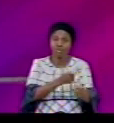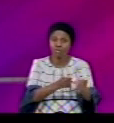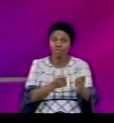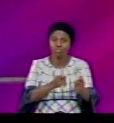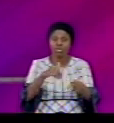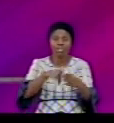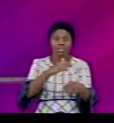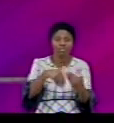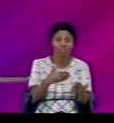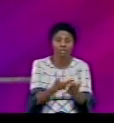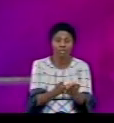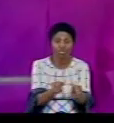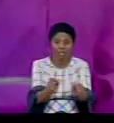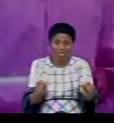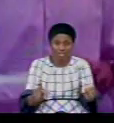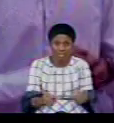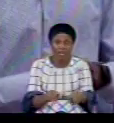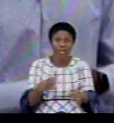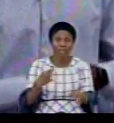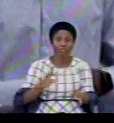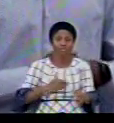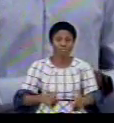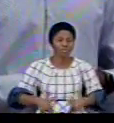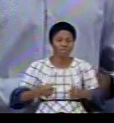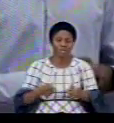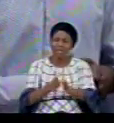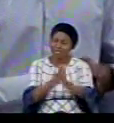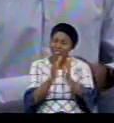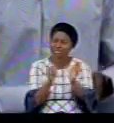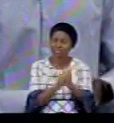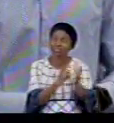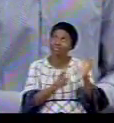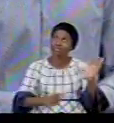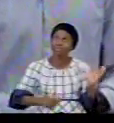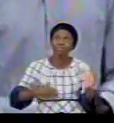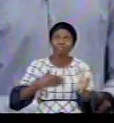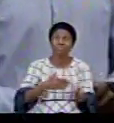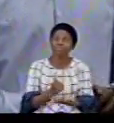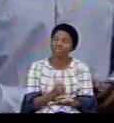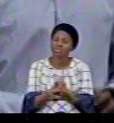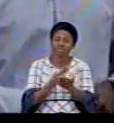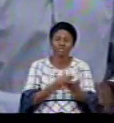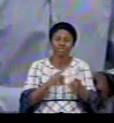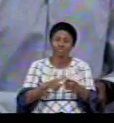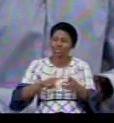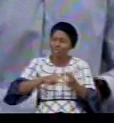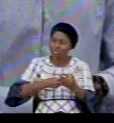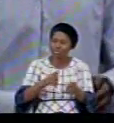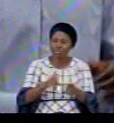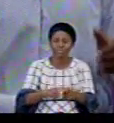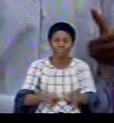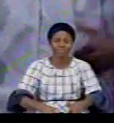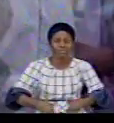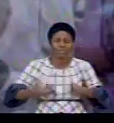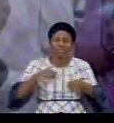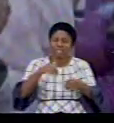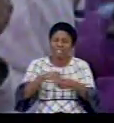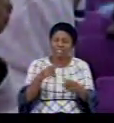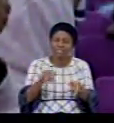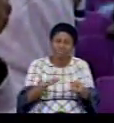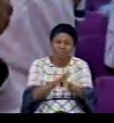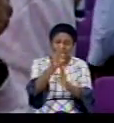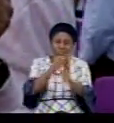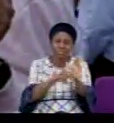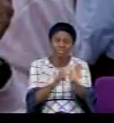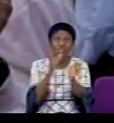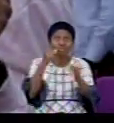help us to begin to live in the fullness of the revelation you are giving to us tonight, the fullness of Christ, from the beginning